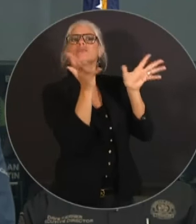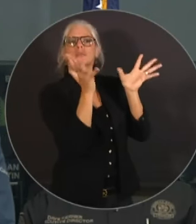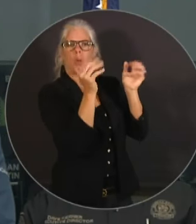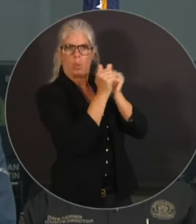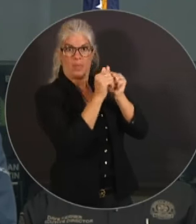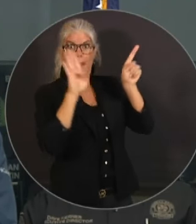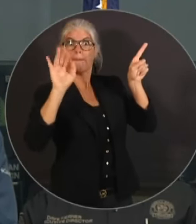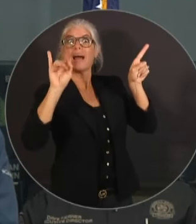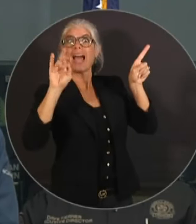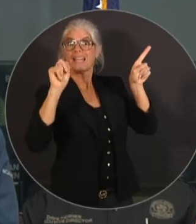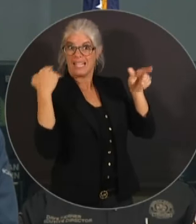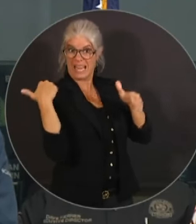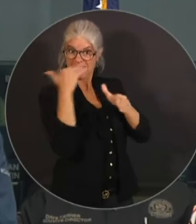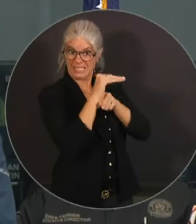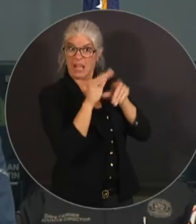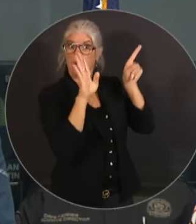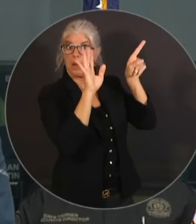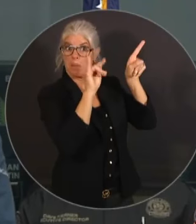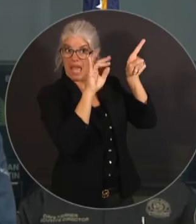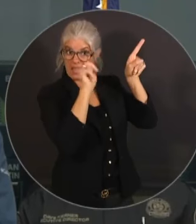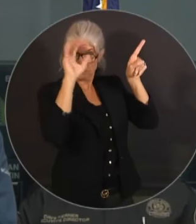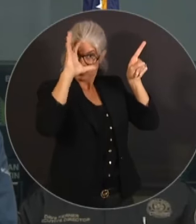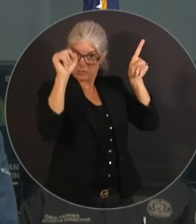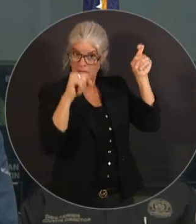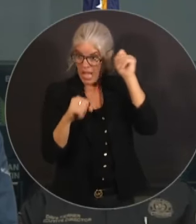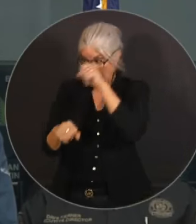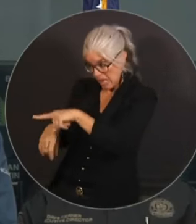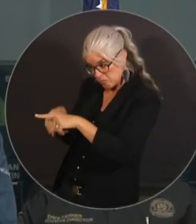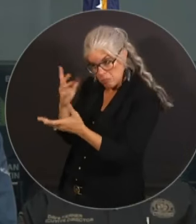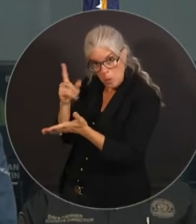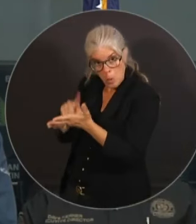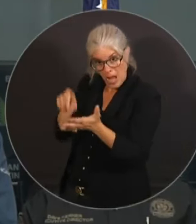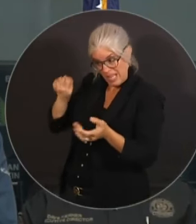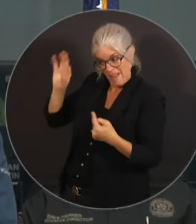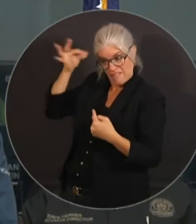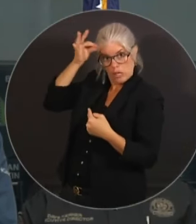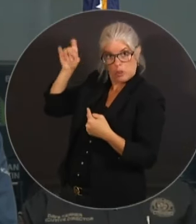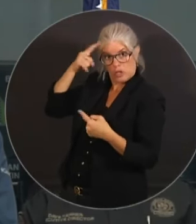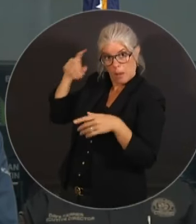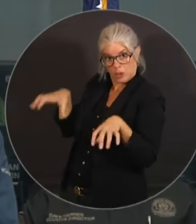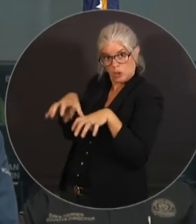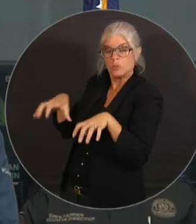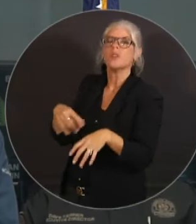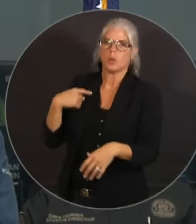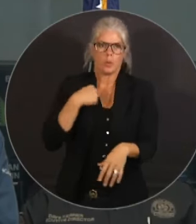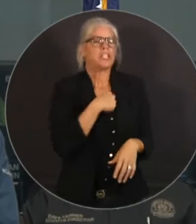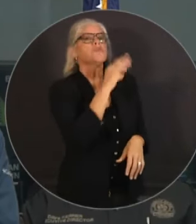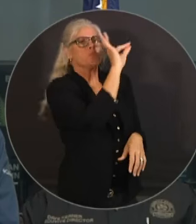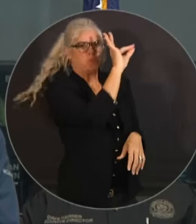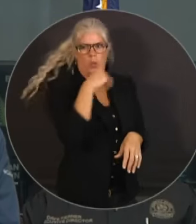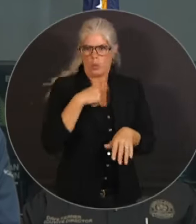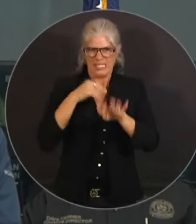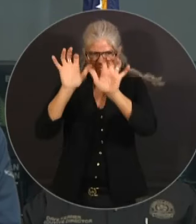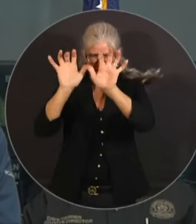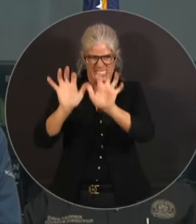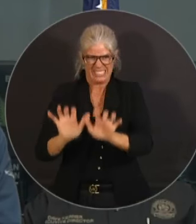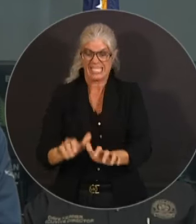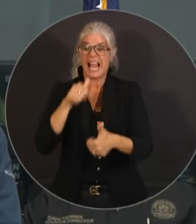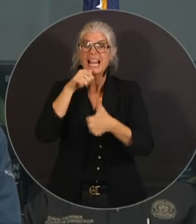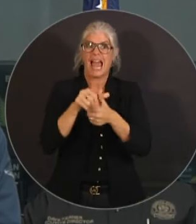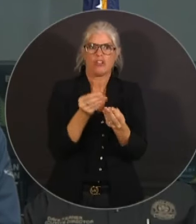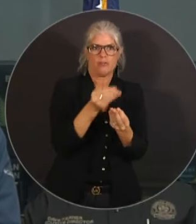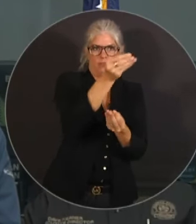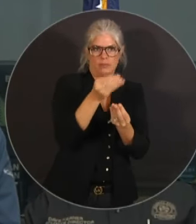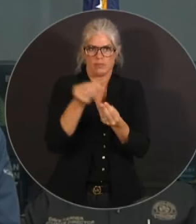there's anything the federal government can do. So today I'm going to be writing a letter to FEMA and the administrator to ask for